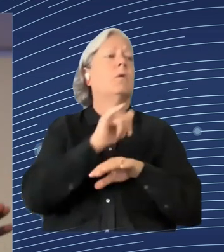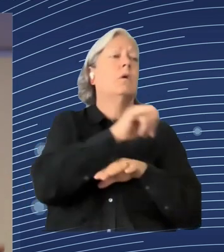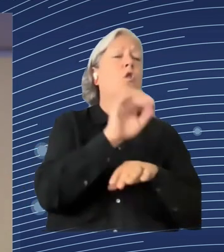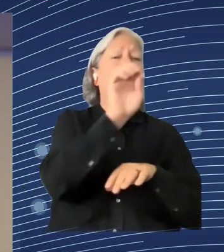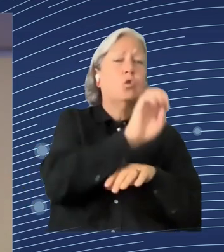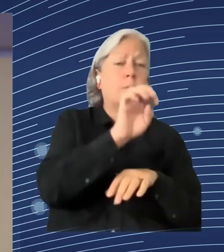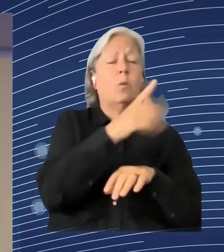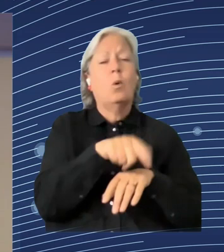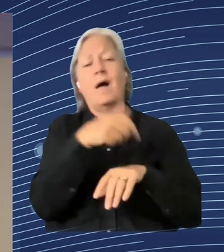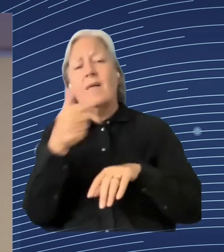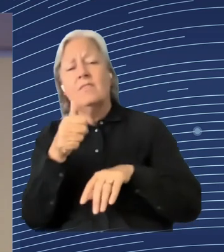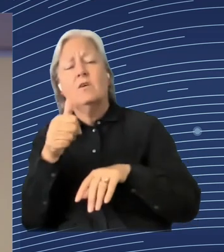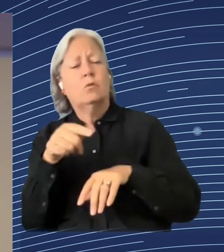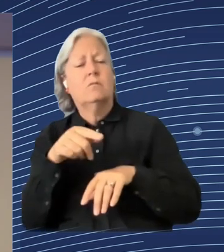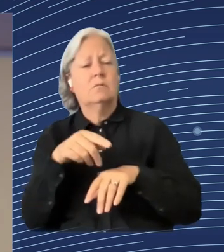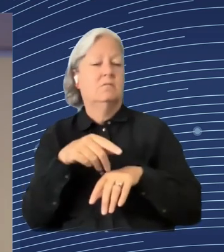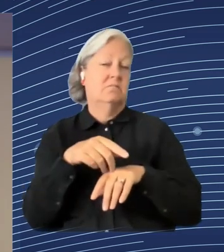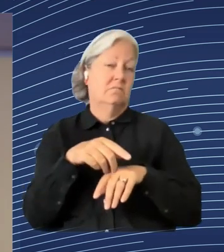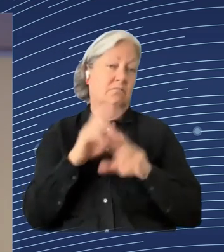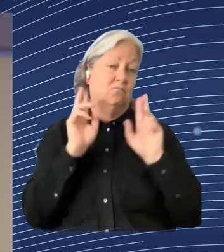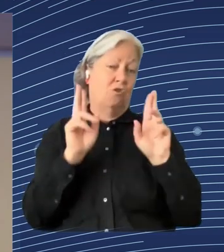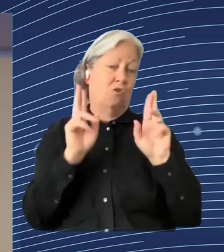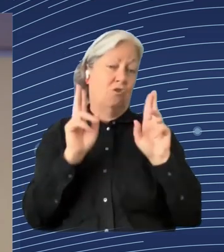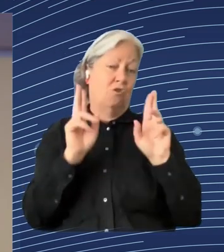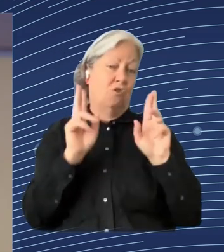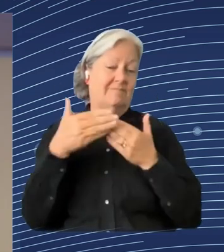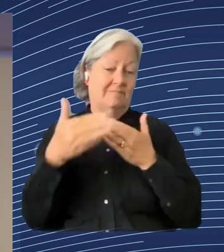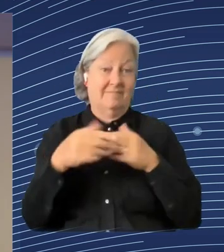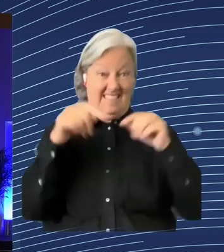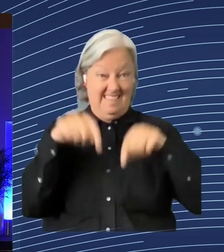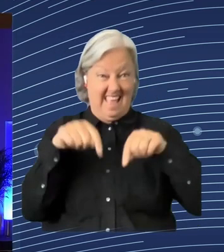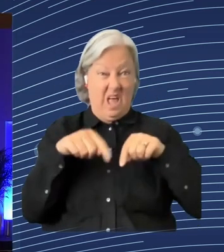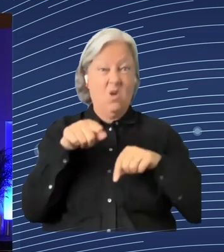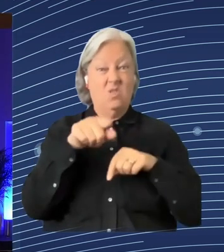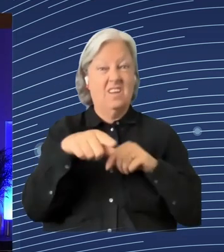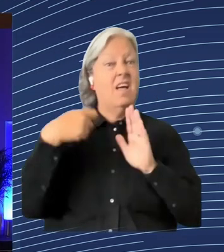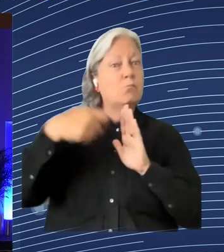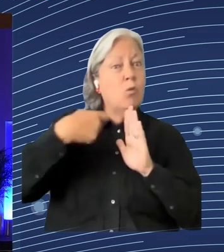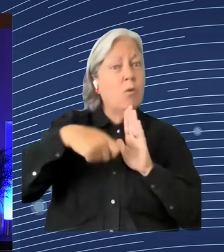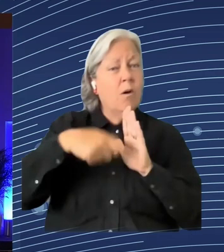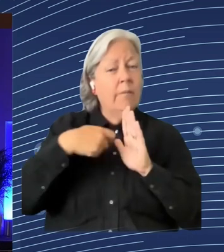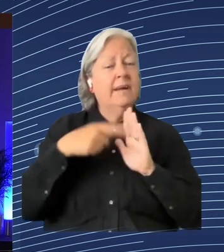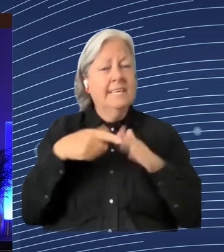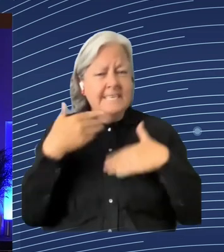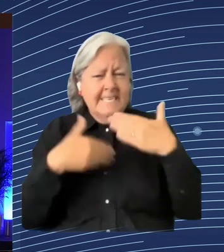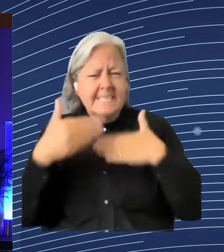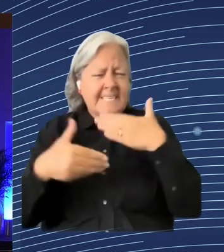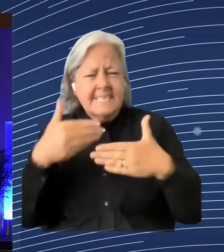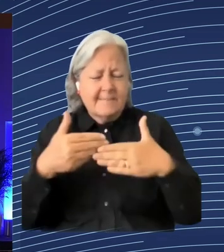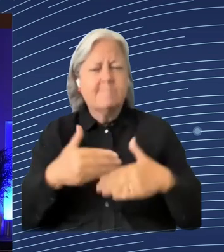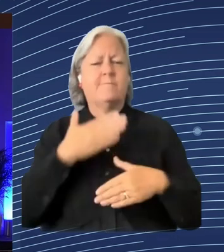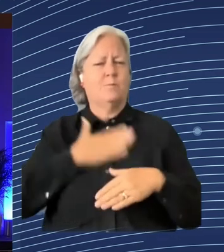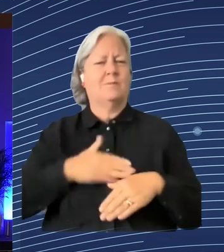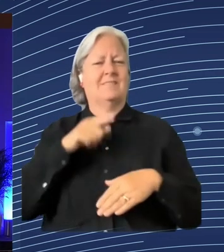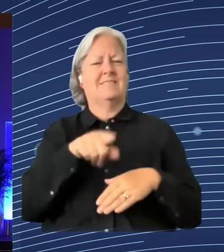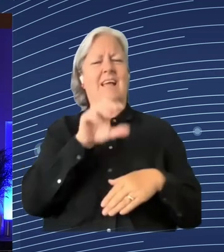okay, colleagues. Yeah, and right now there's a pilot project going on which is trying to implement the ESPAS. And this could be, of